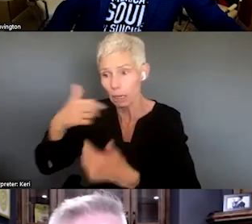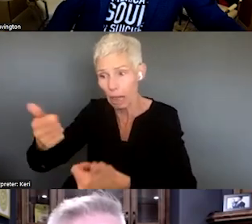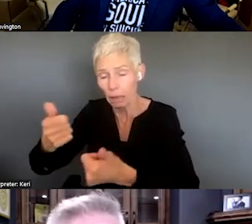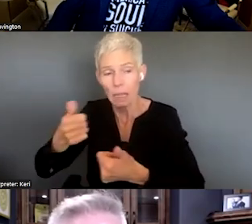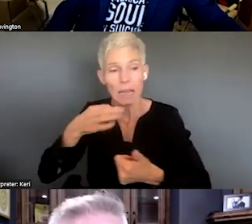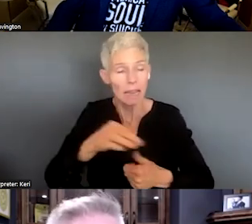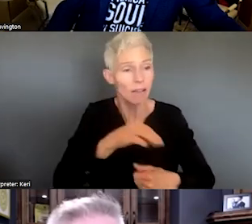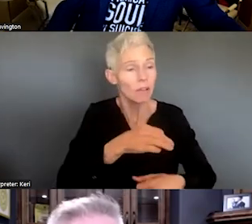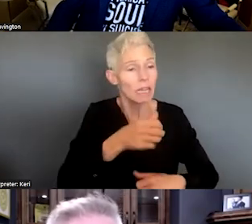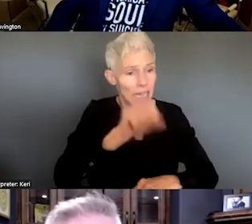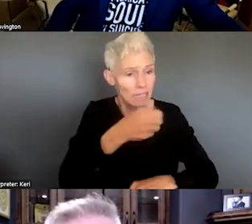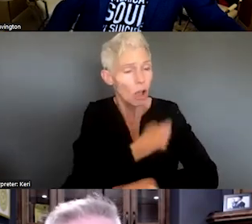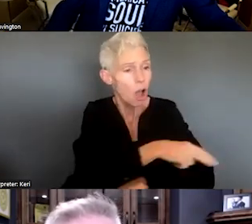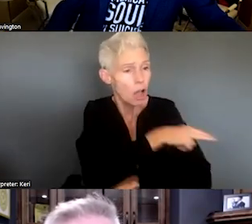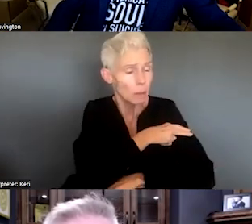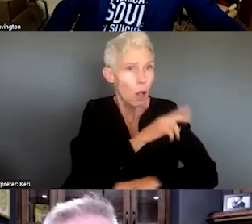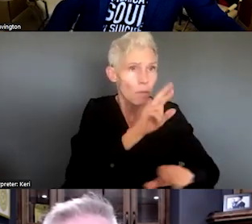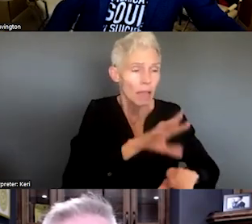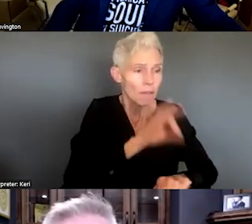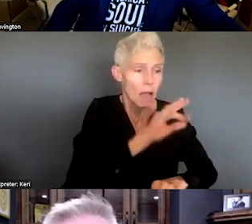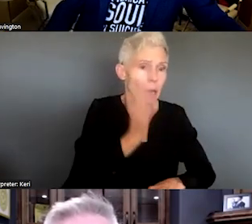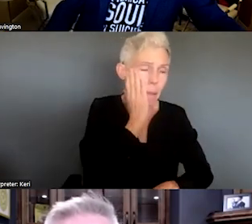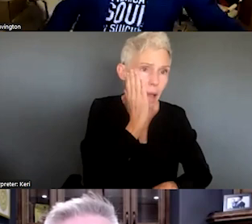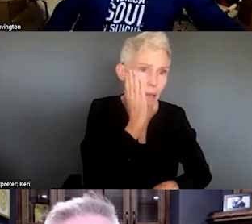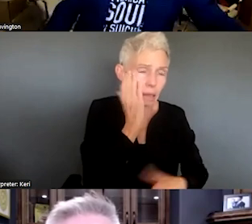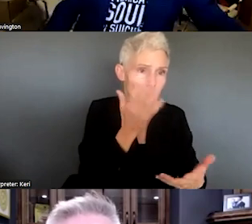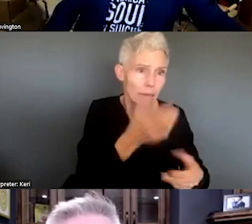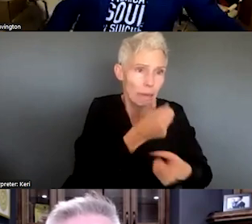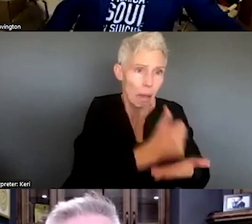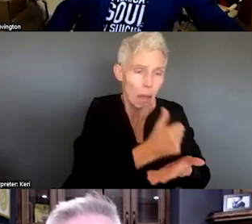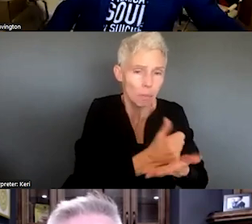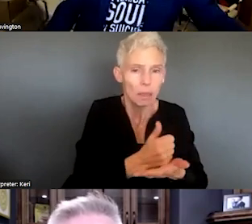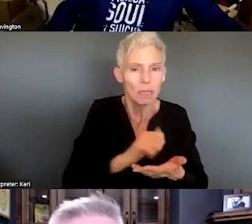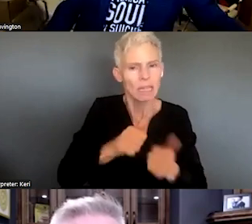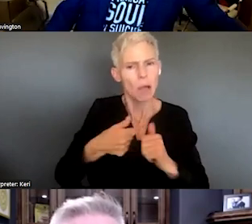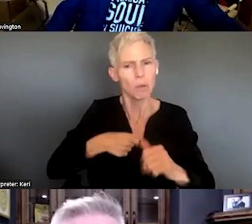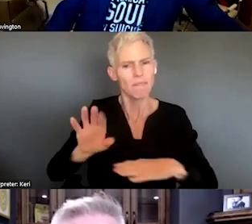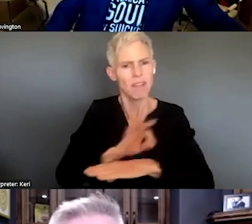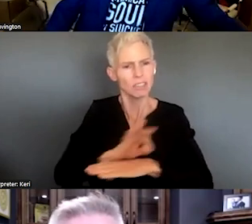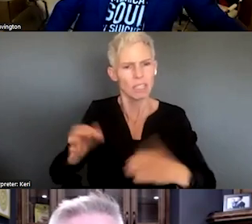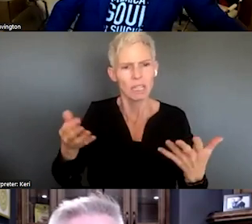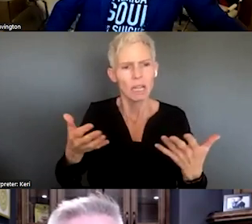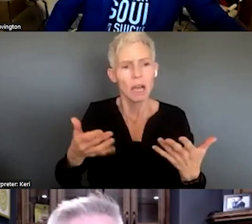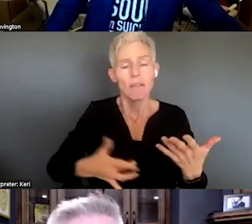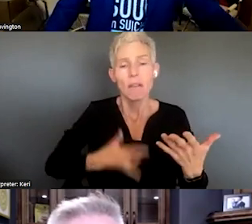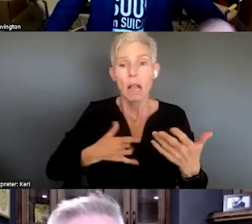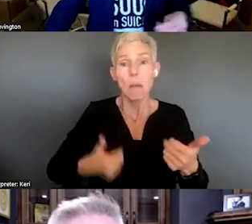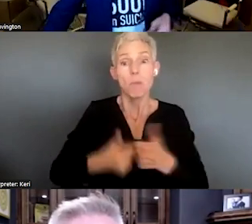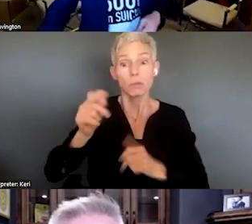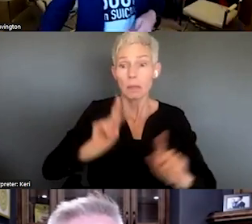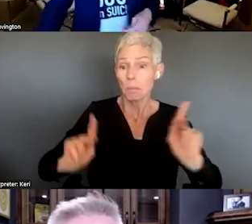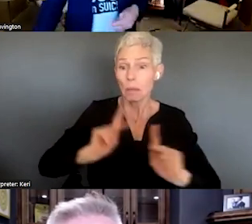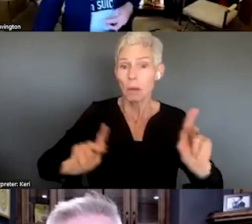in the hospital. And that was kind of how we functioned. And so many people, I think that I felt like the majority of the